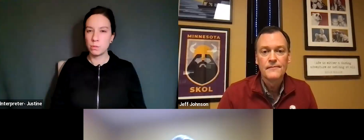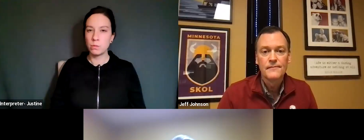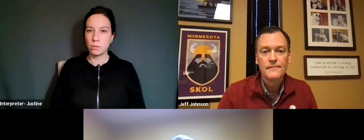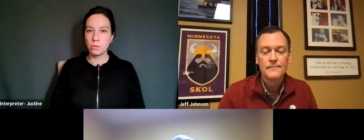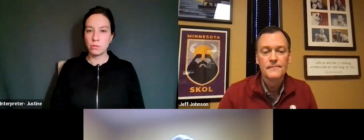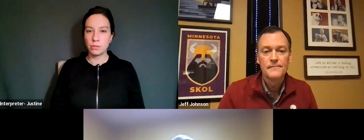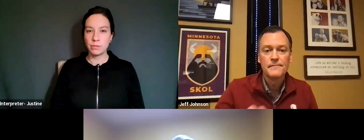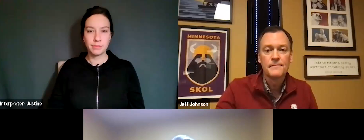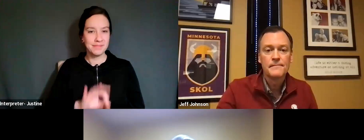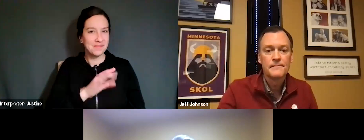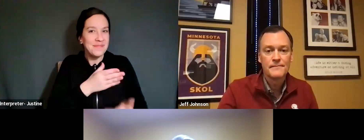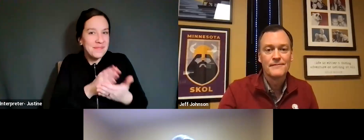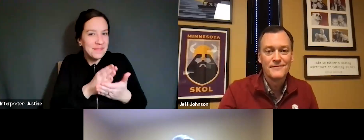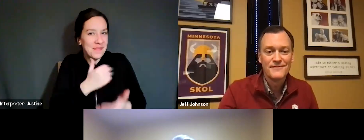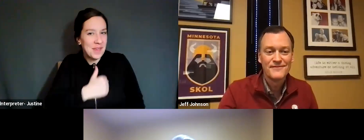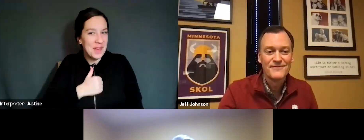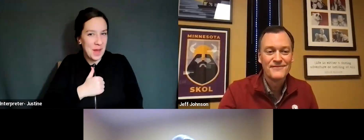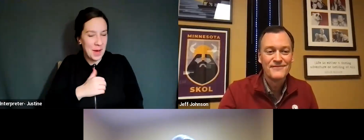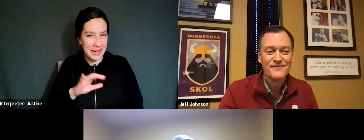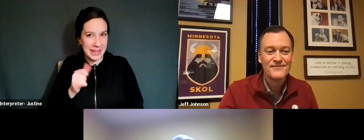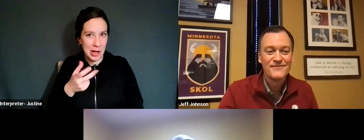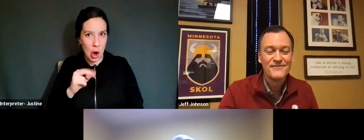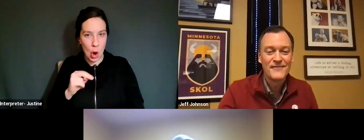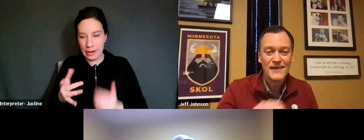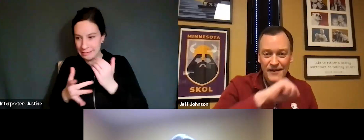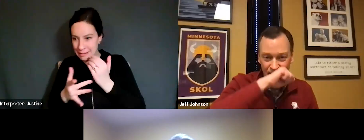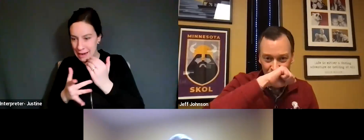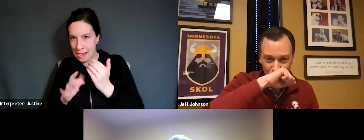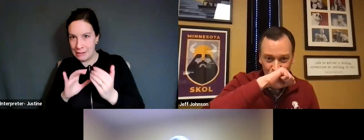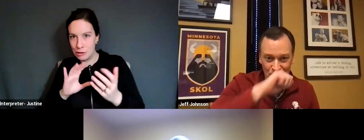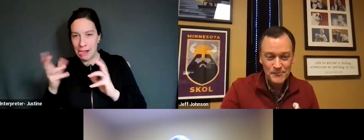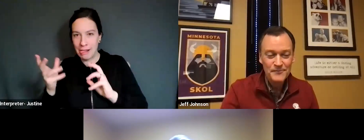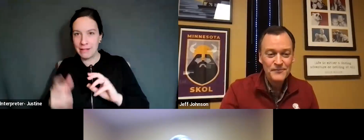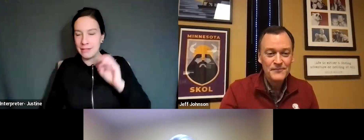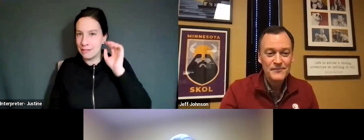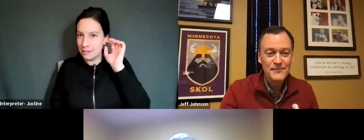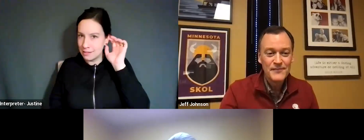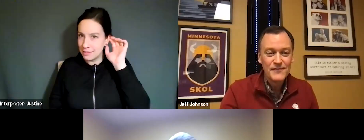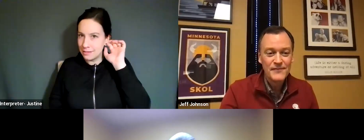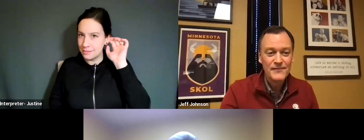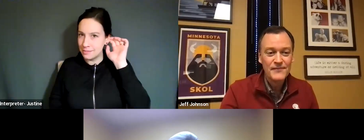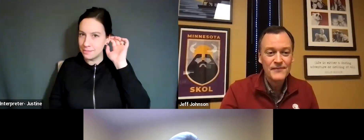Ah, sorry, losing my technology here.